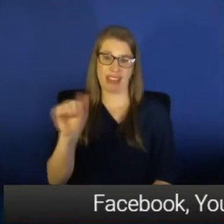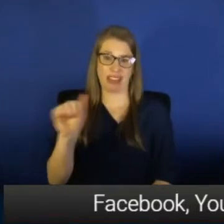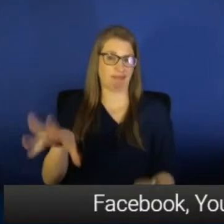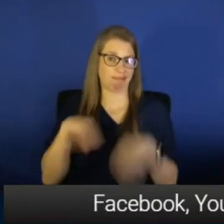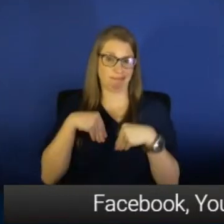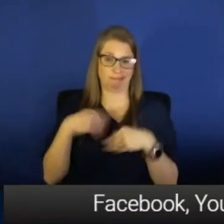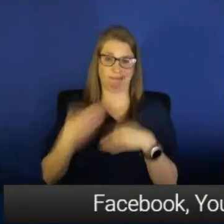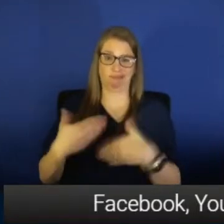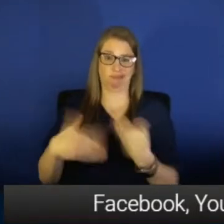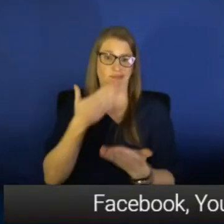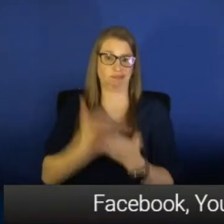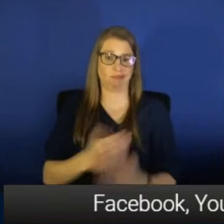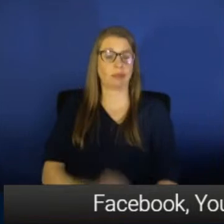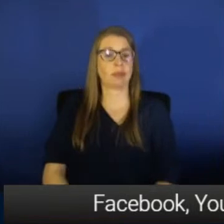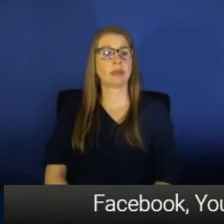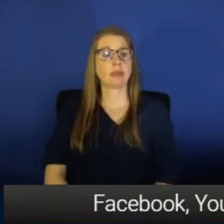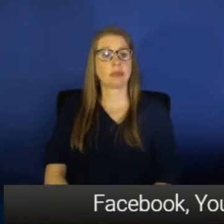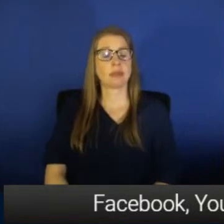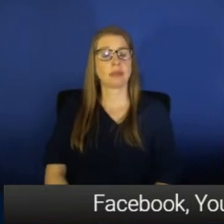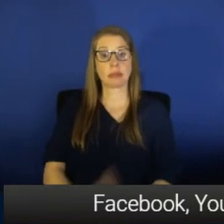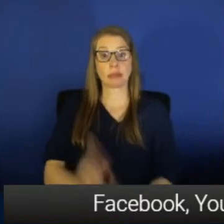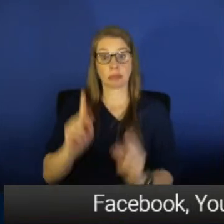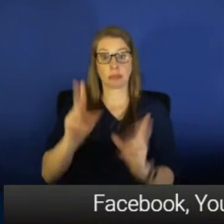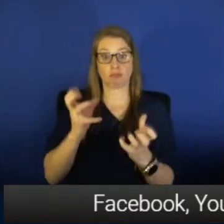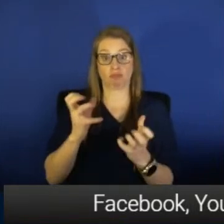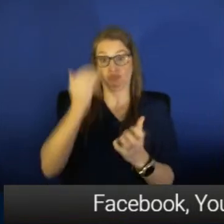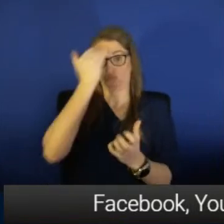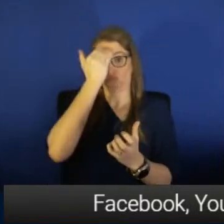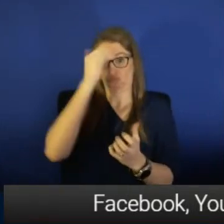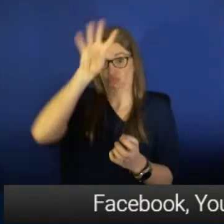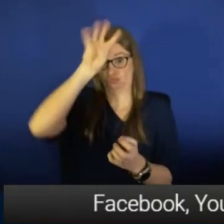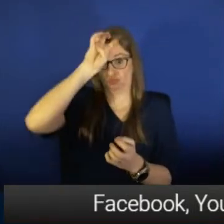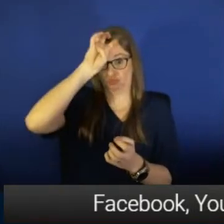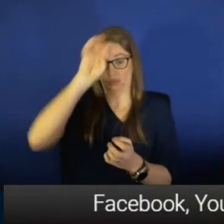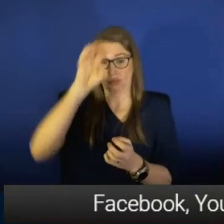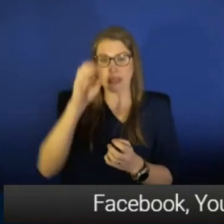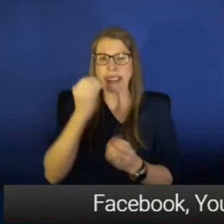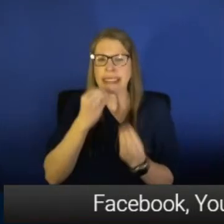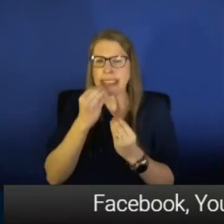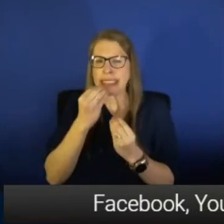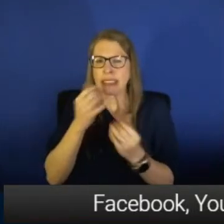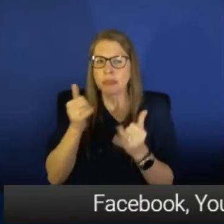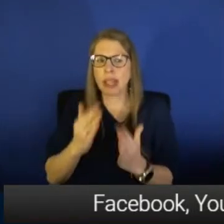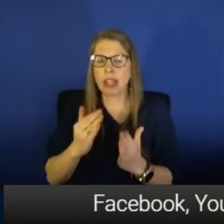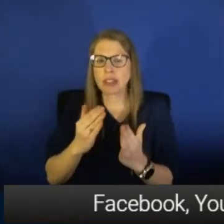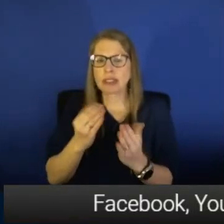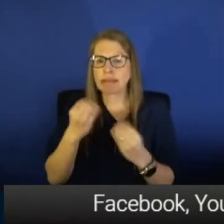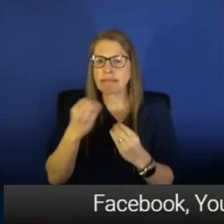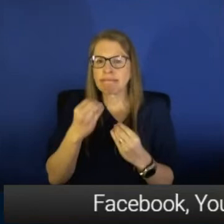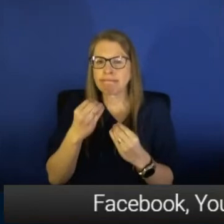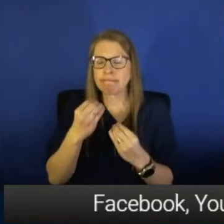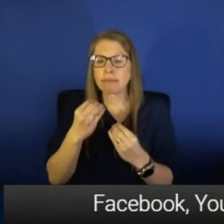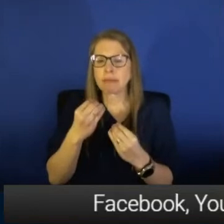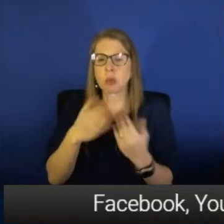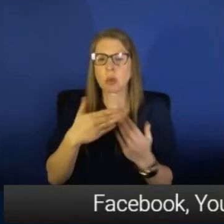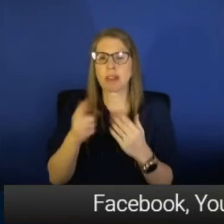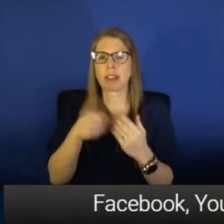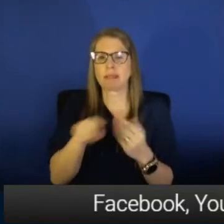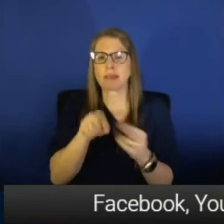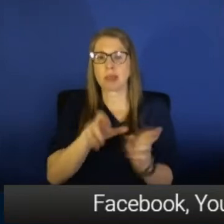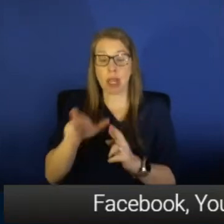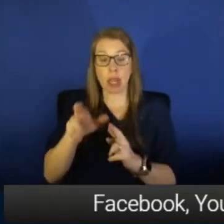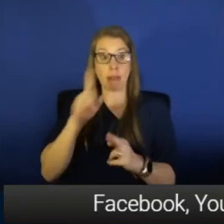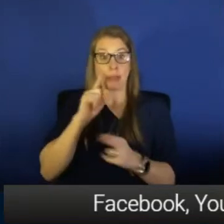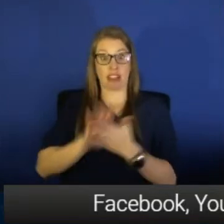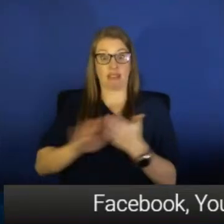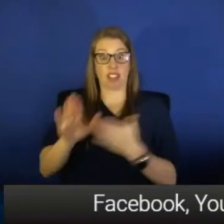right, inquiring minds want to know what these players eat to get ready. What is their diet like? Because when I think of a college kid, I'm thinking